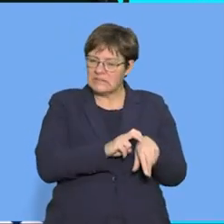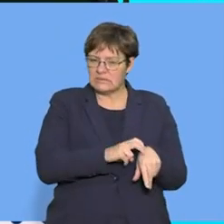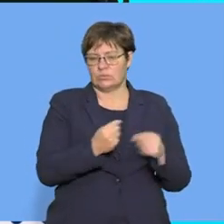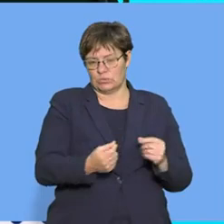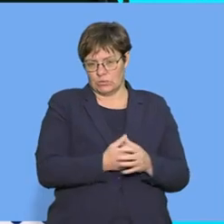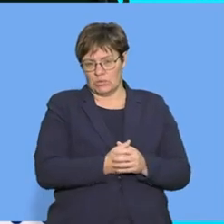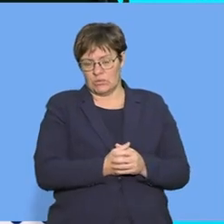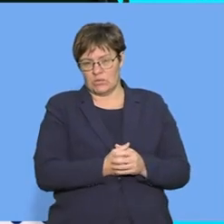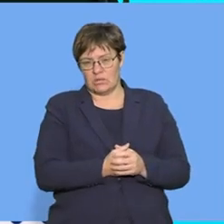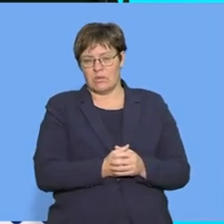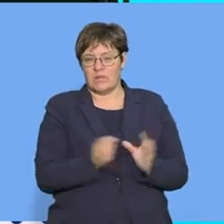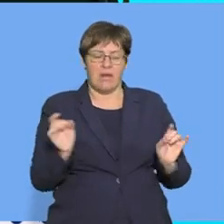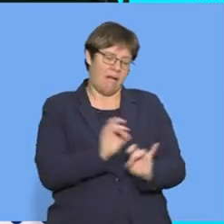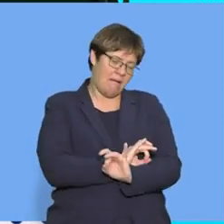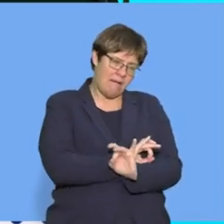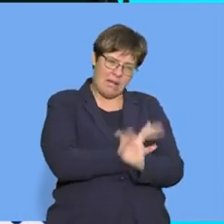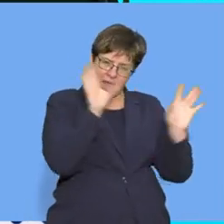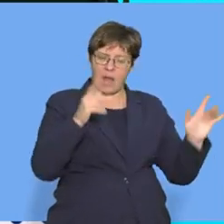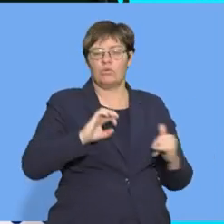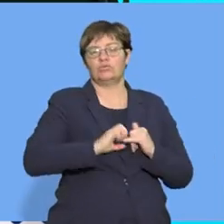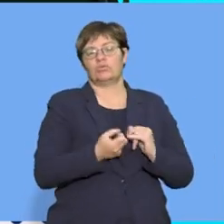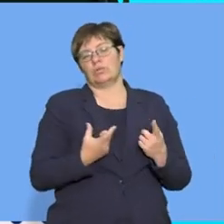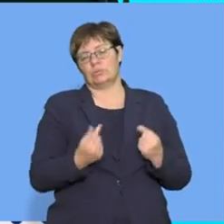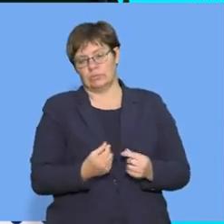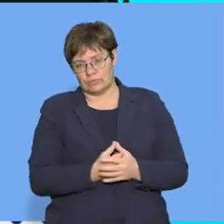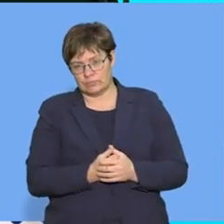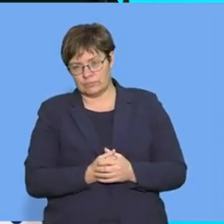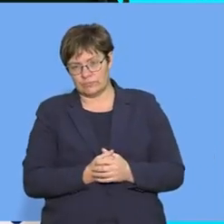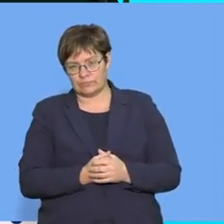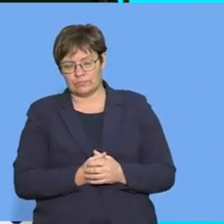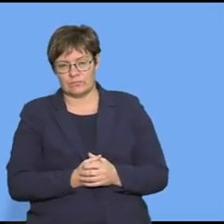it so that it is clear on what you are trying to do after that.